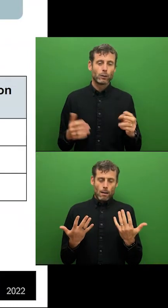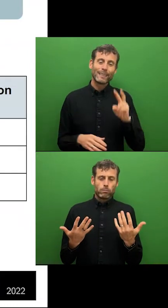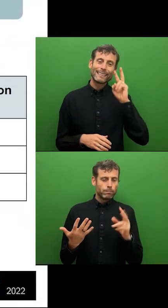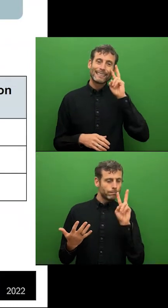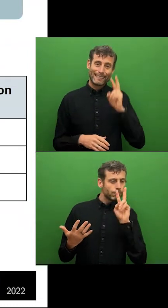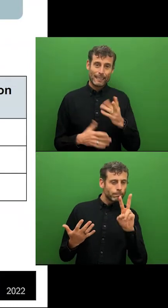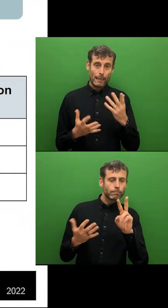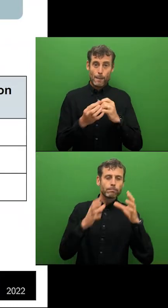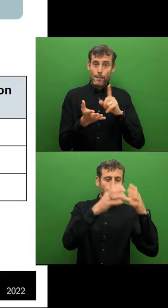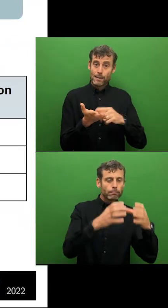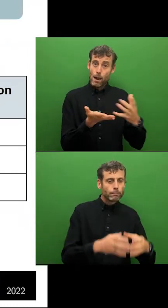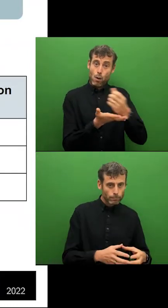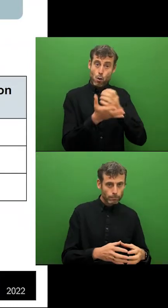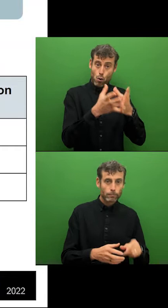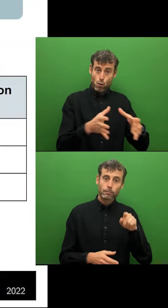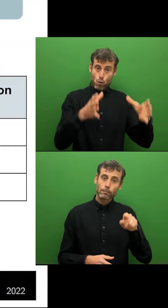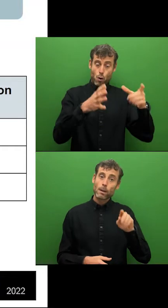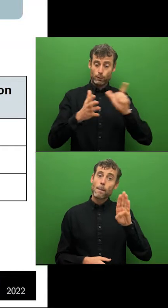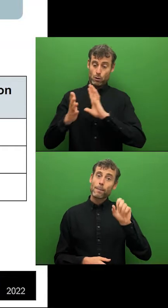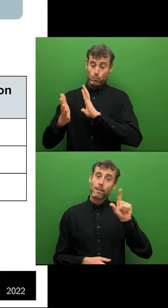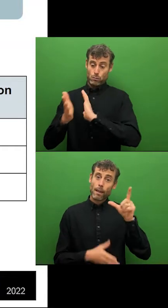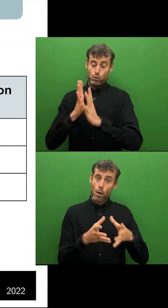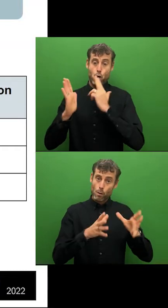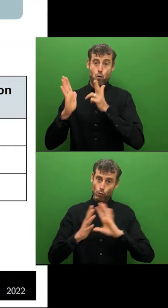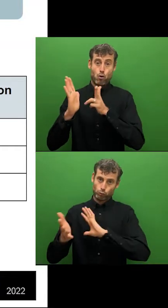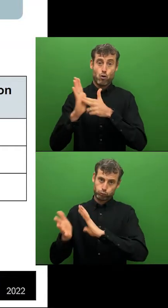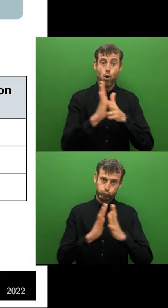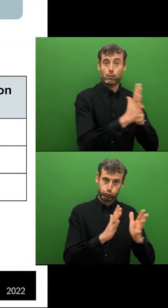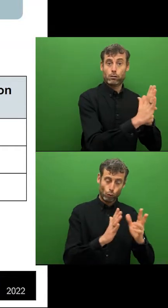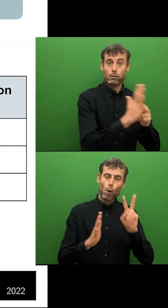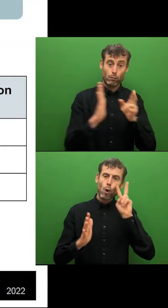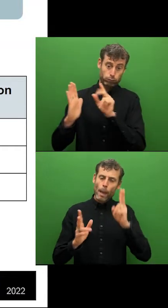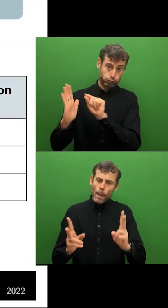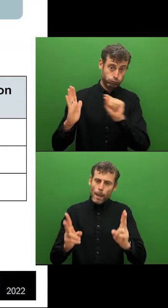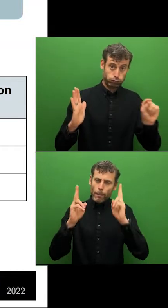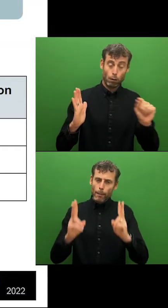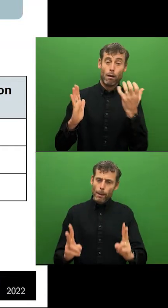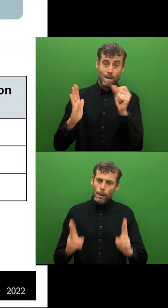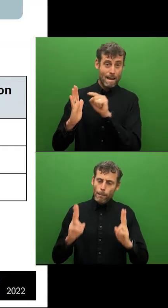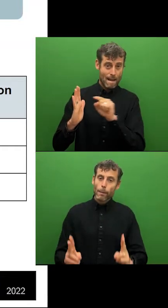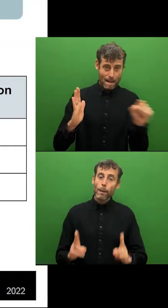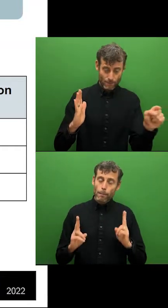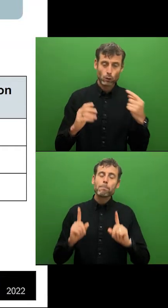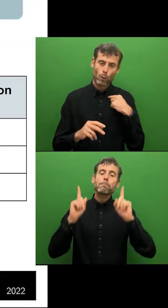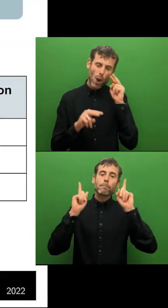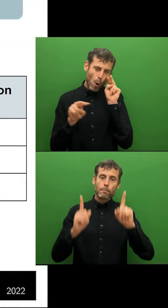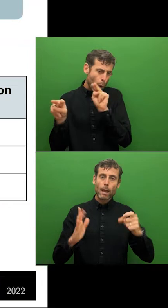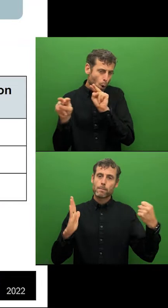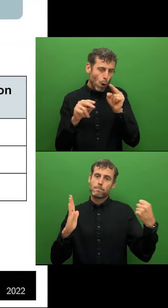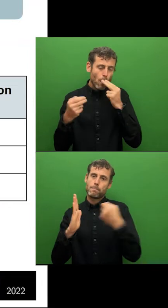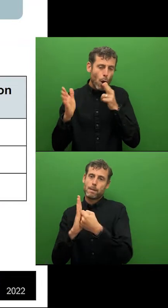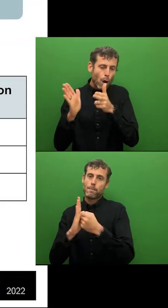We can consider a subset of BSL corpus with dense gloss annotations. This means we look at the available sign